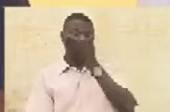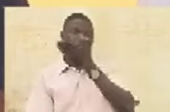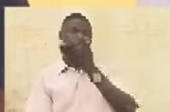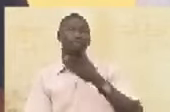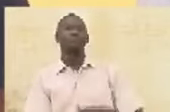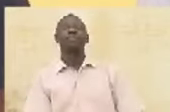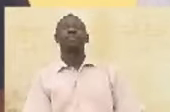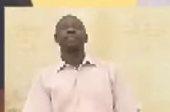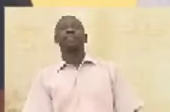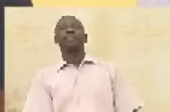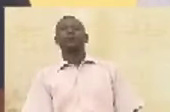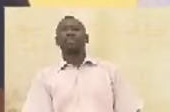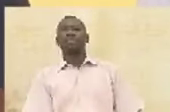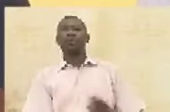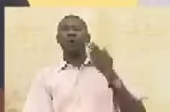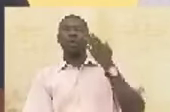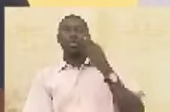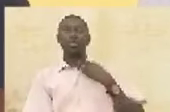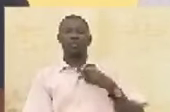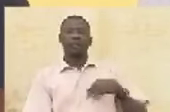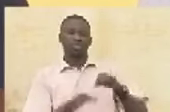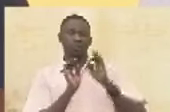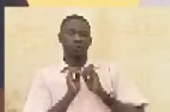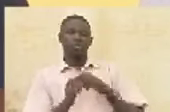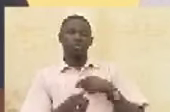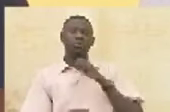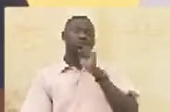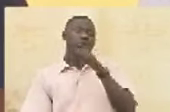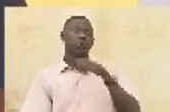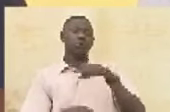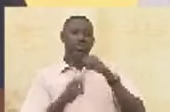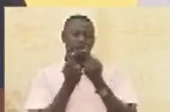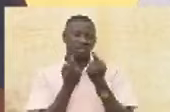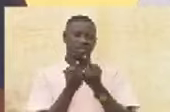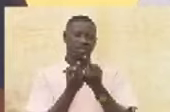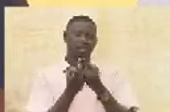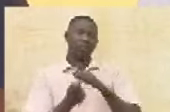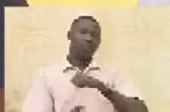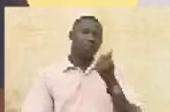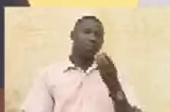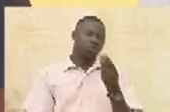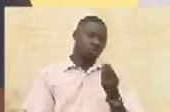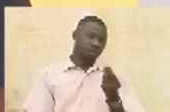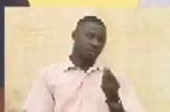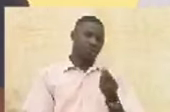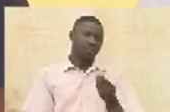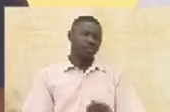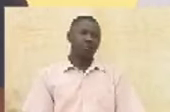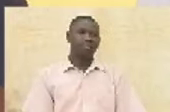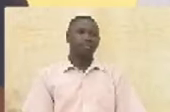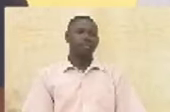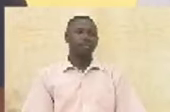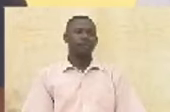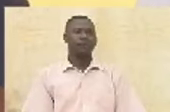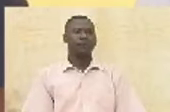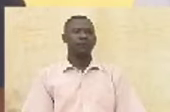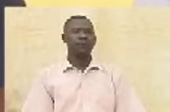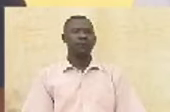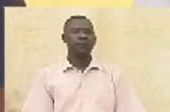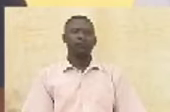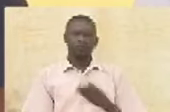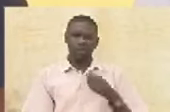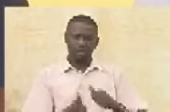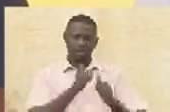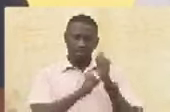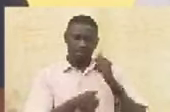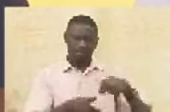kono. When they took away your belongings and money. Bi ye la sort of fengol time, mengi de la kuru ni la mobile oldi. But this returned back.